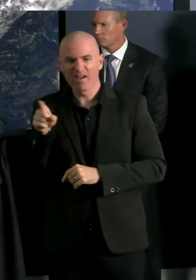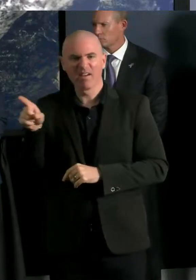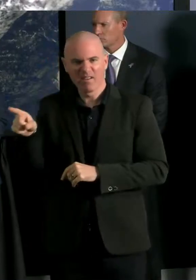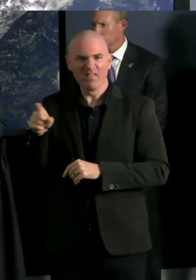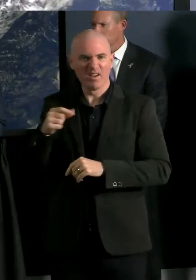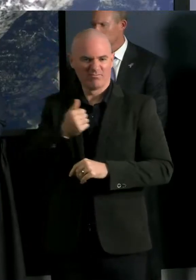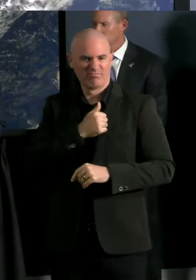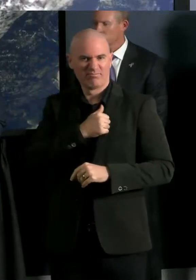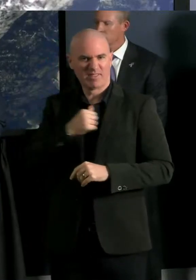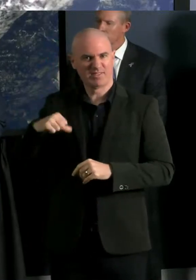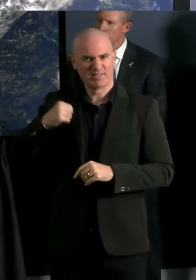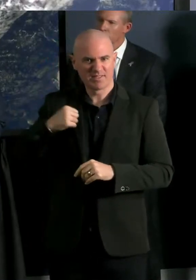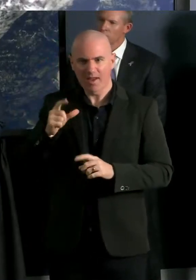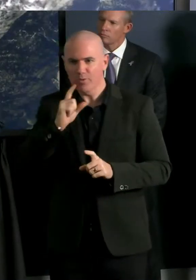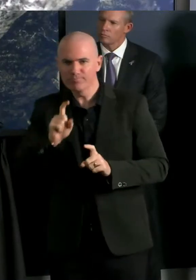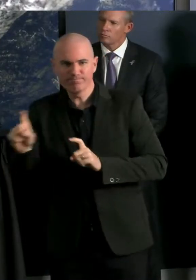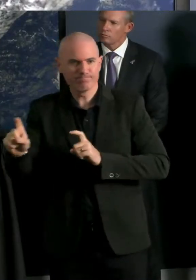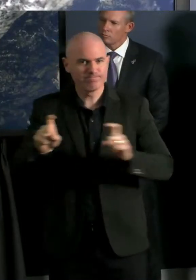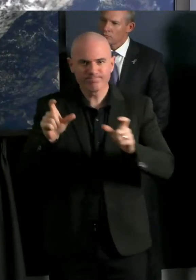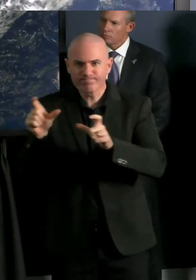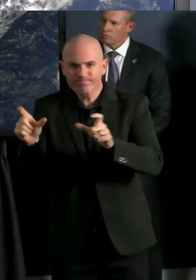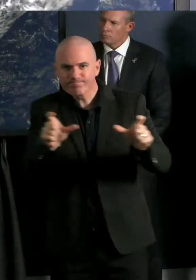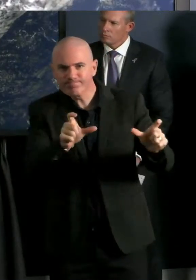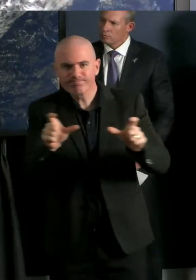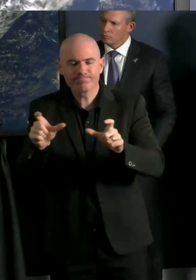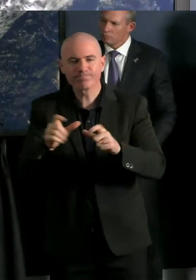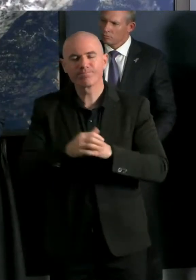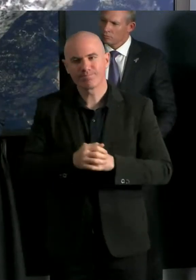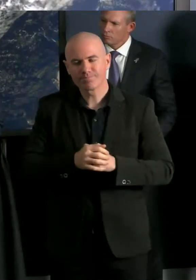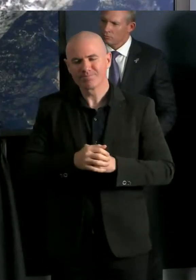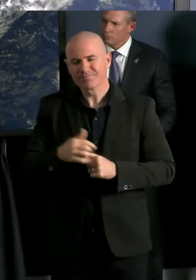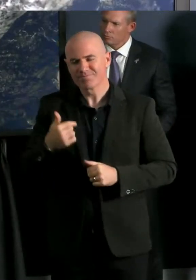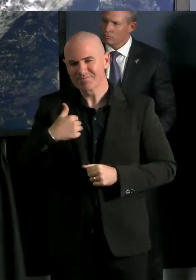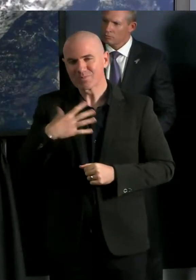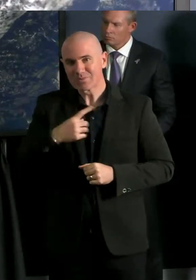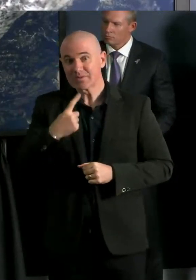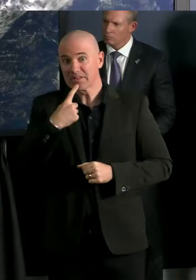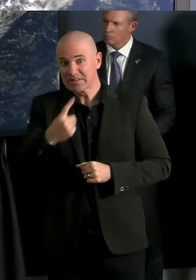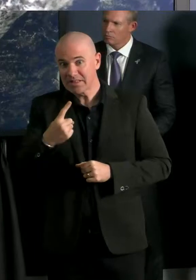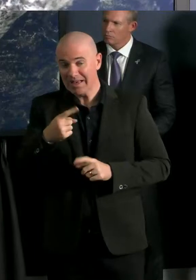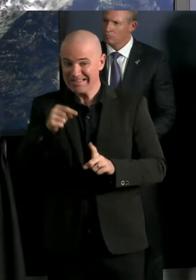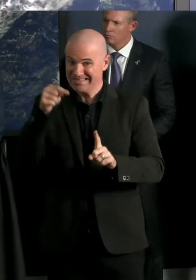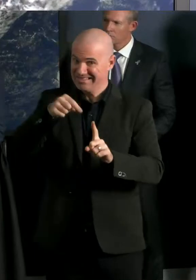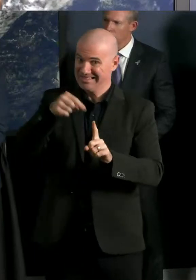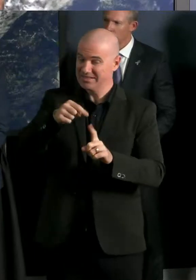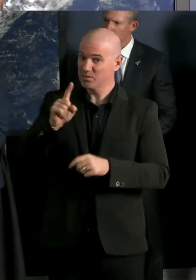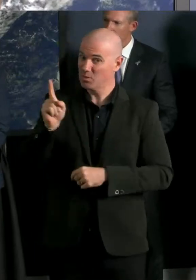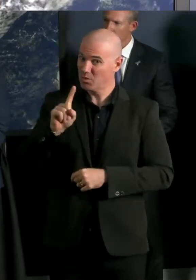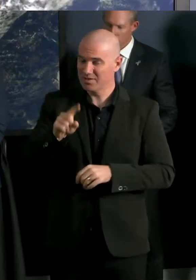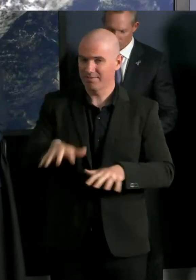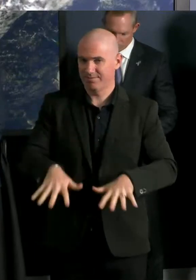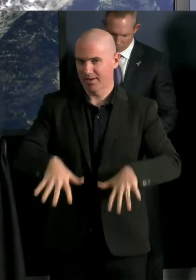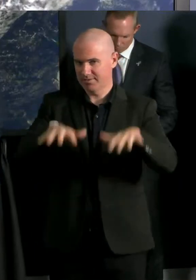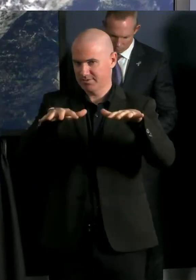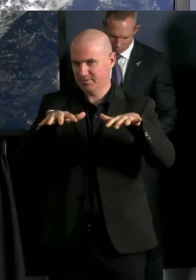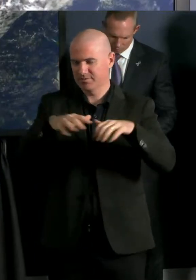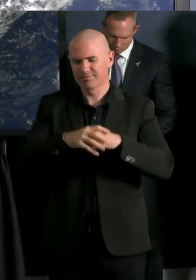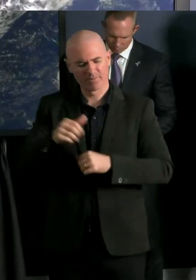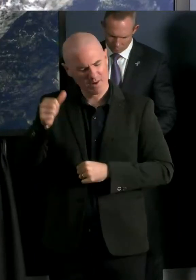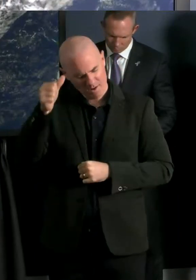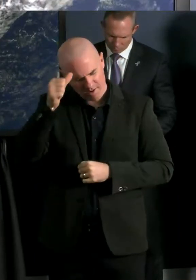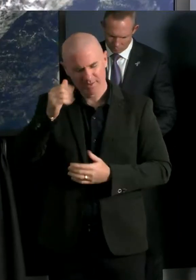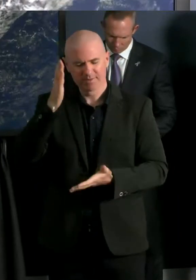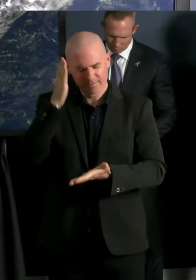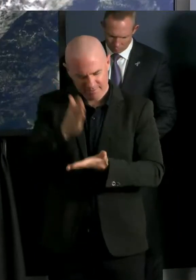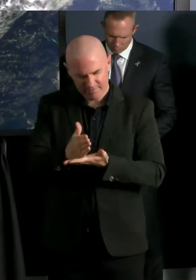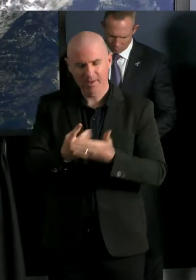candidly about the dangerous and life-threatening flash flooding that we know is going to occur as a